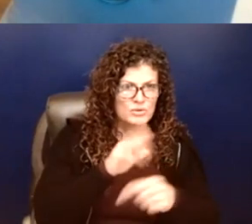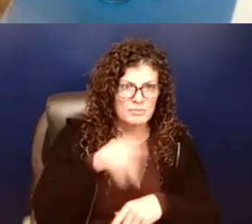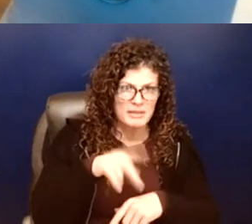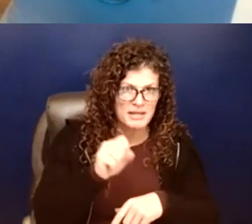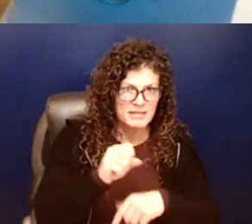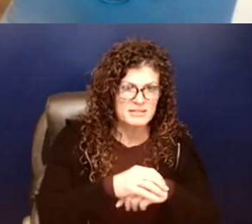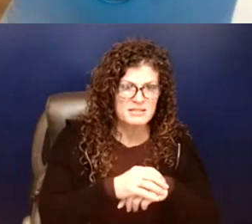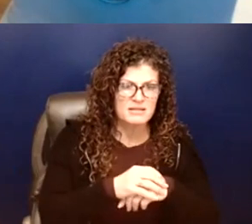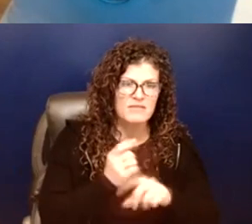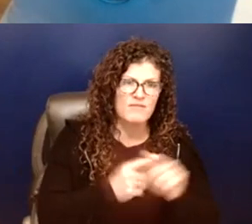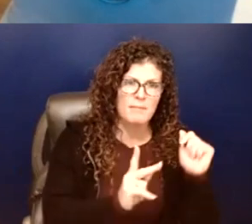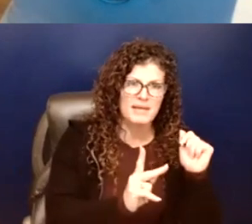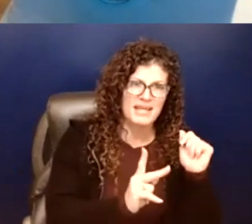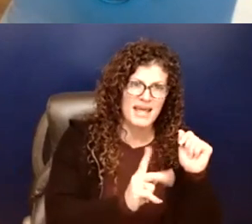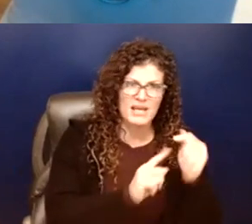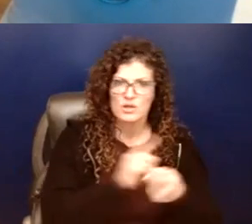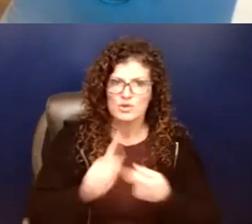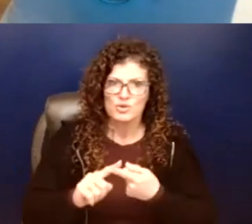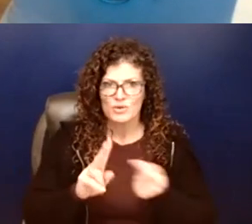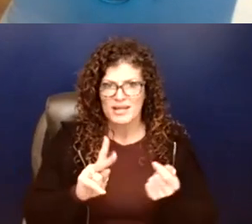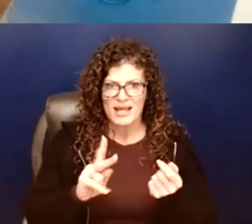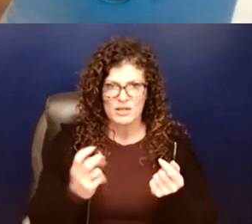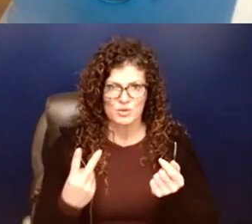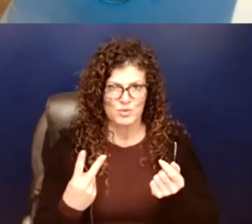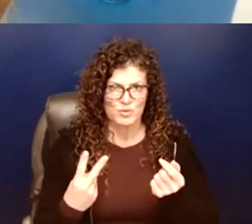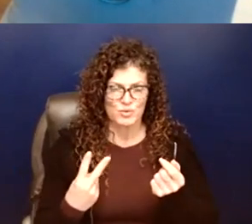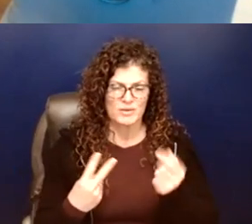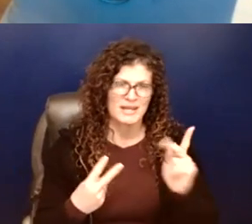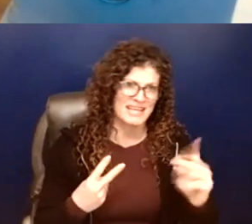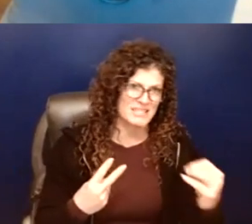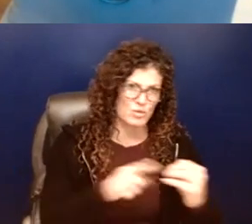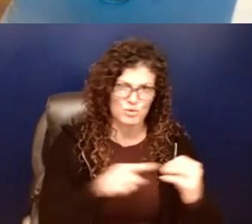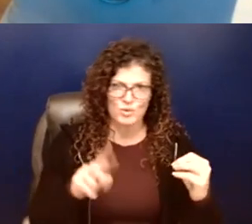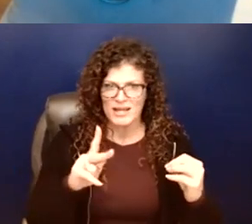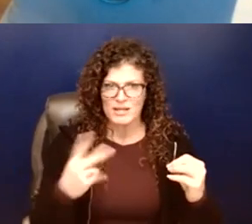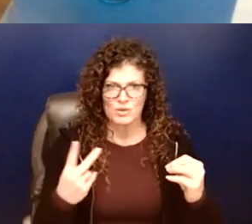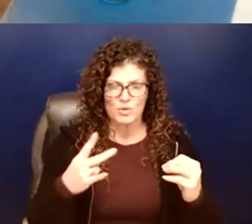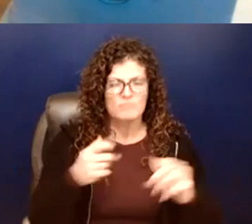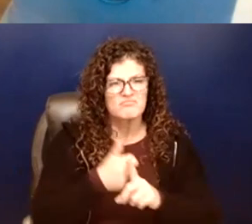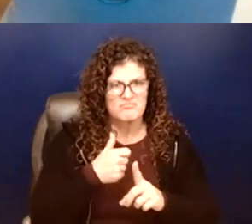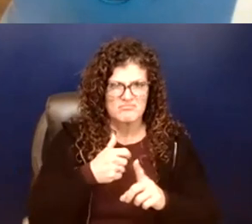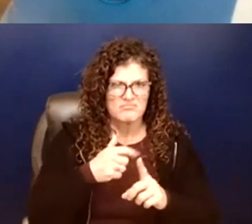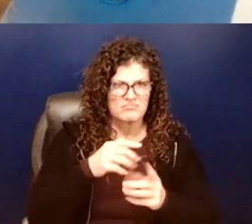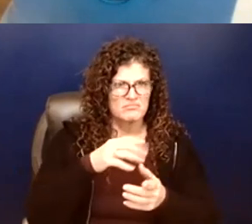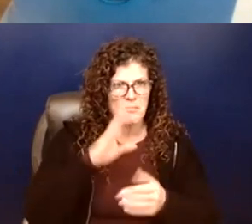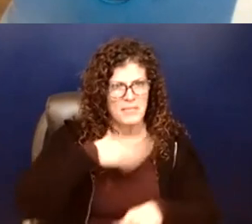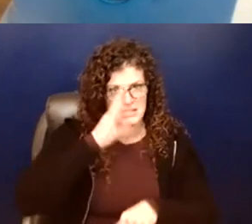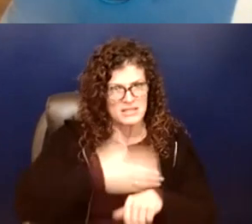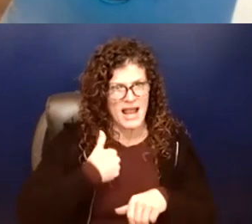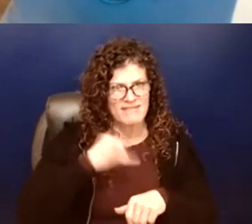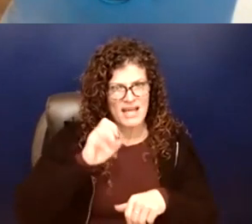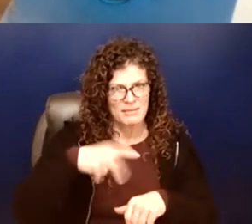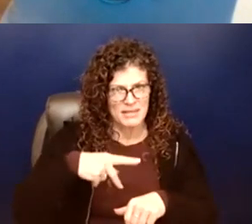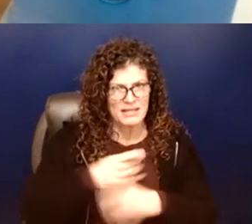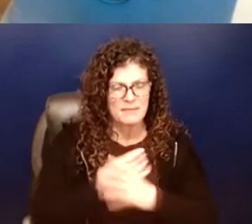BPS from K-0 to K-2. And he's an IEP student. And this year